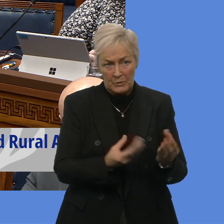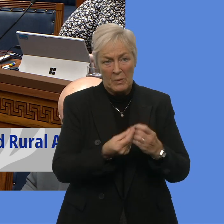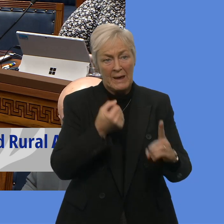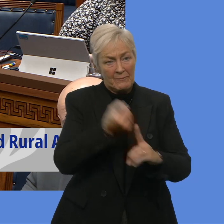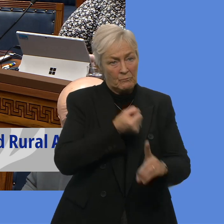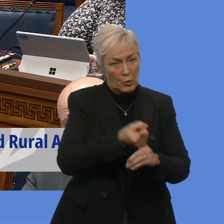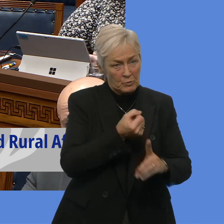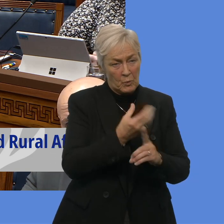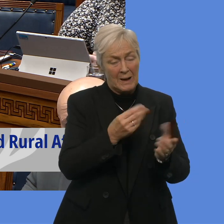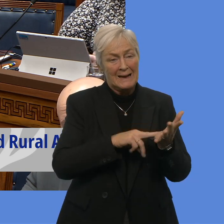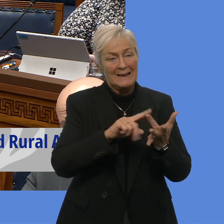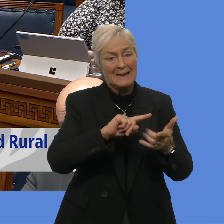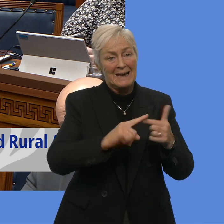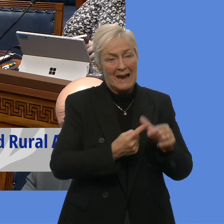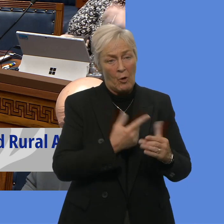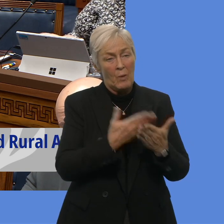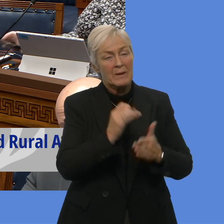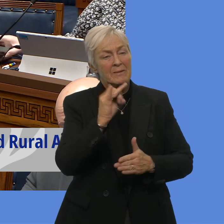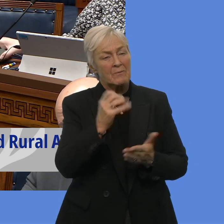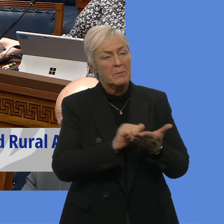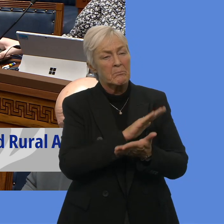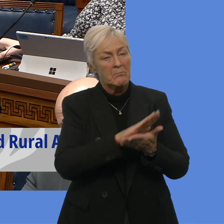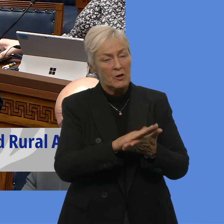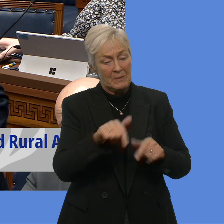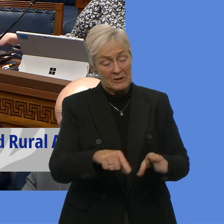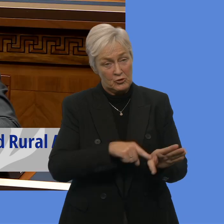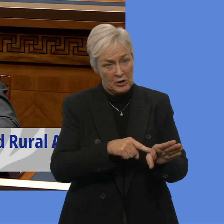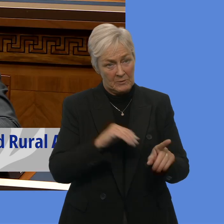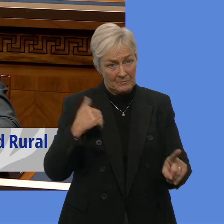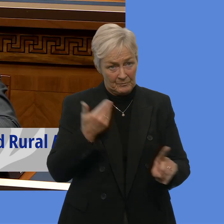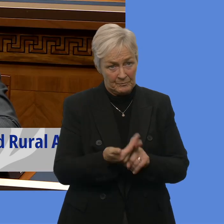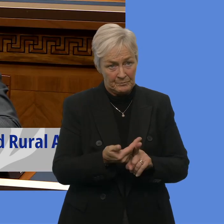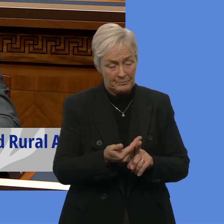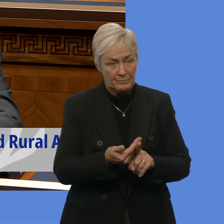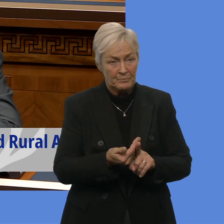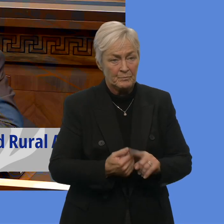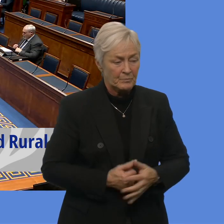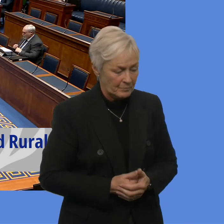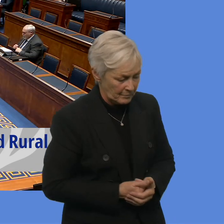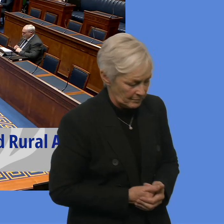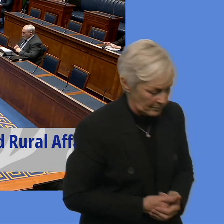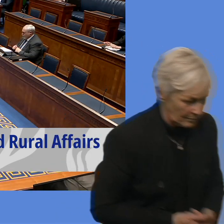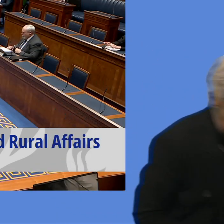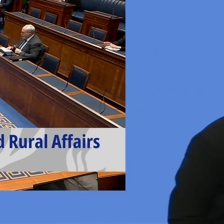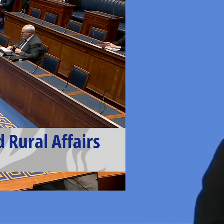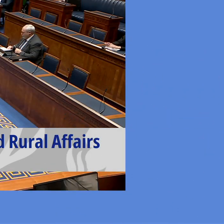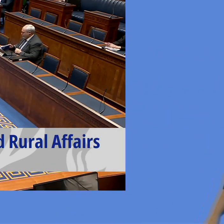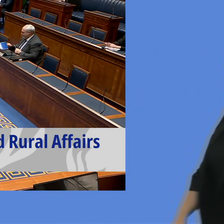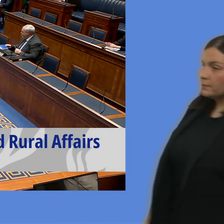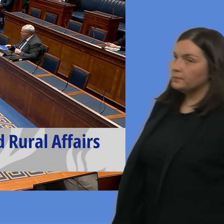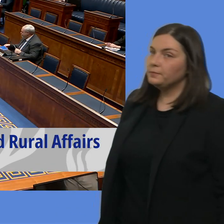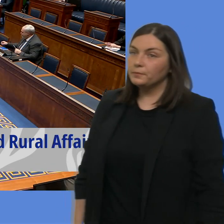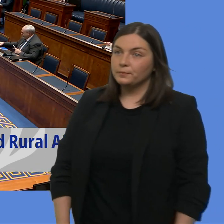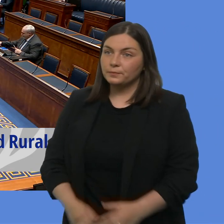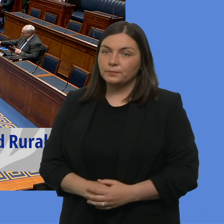that NEA issued to the company on the 7th of March this year in relation to odours. Justin McNulty. Cordial, I thank the